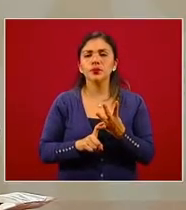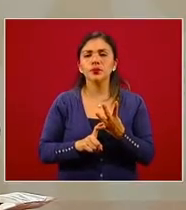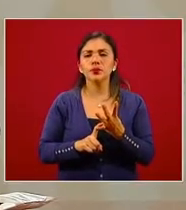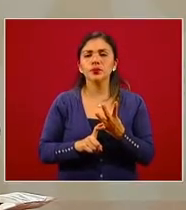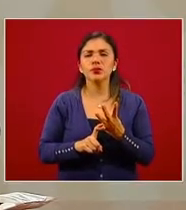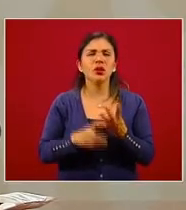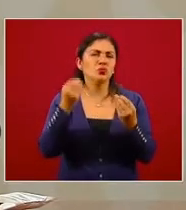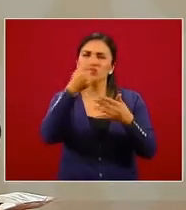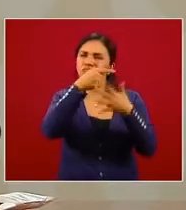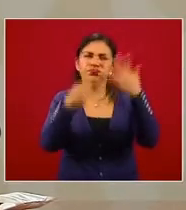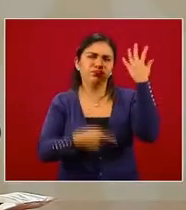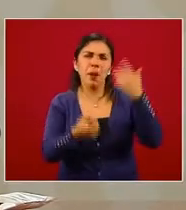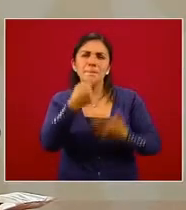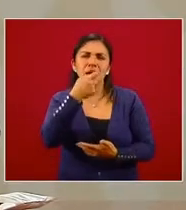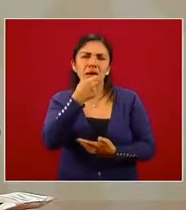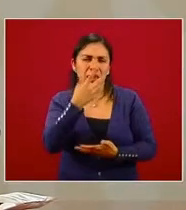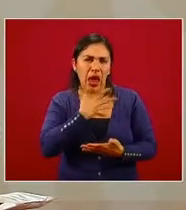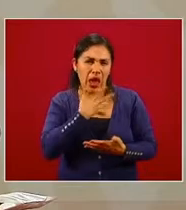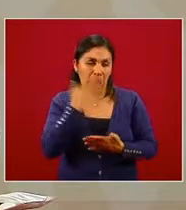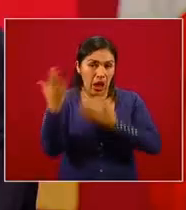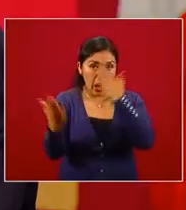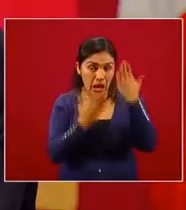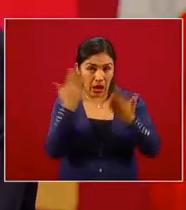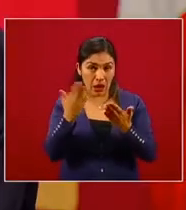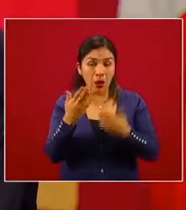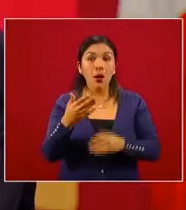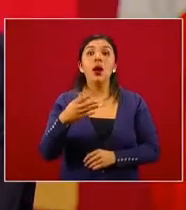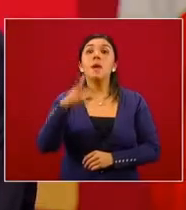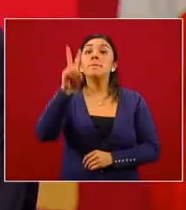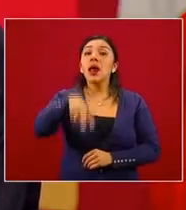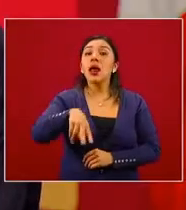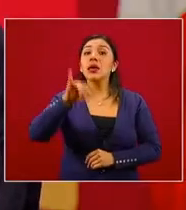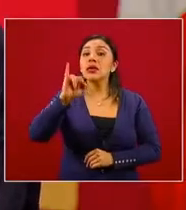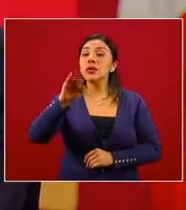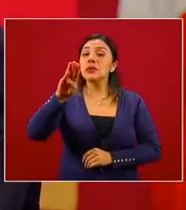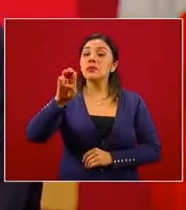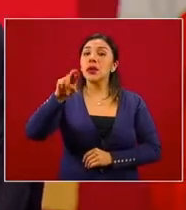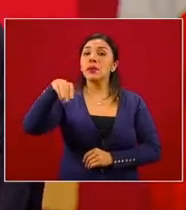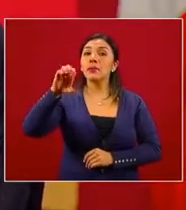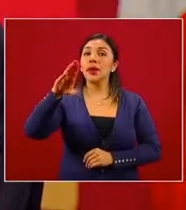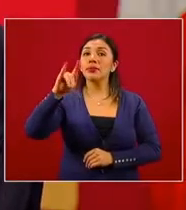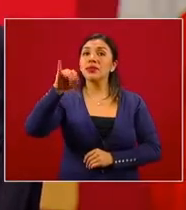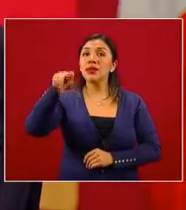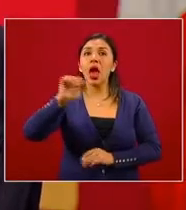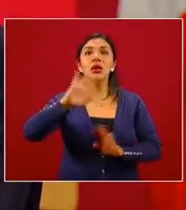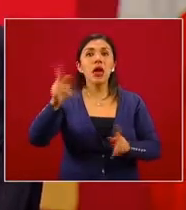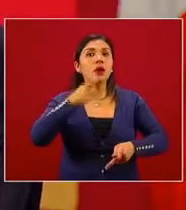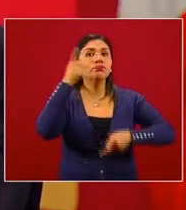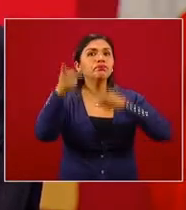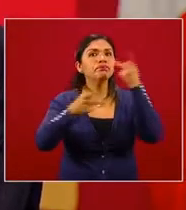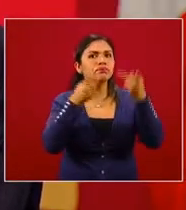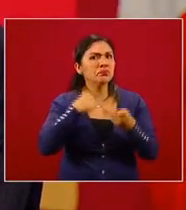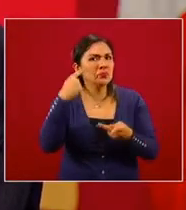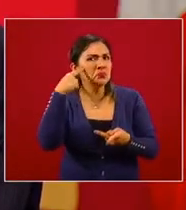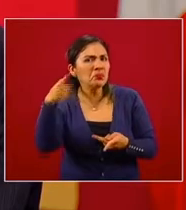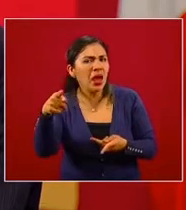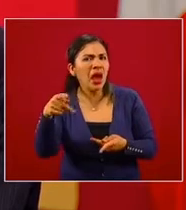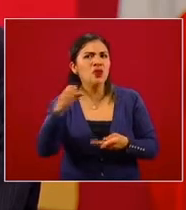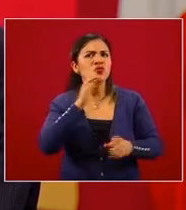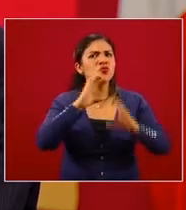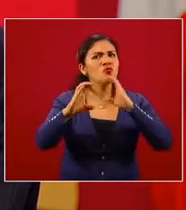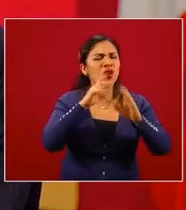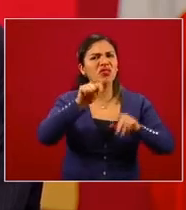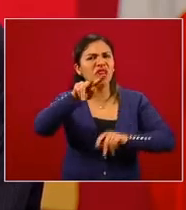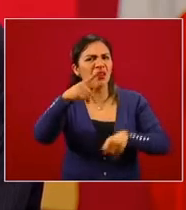And then we have that L6 one as well. These are the products that were available. And then we have nervectin, which was also